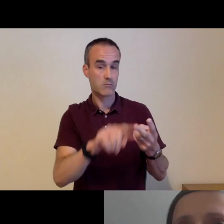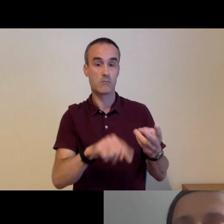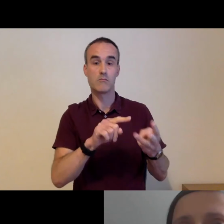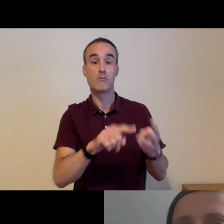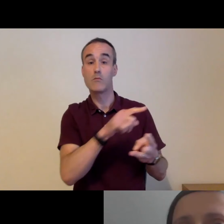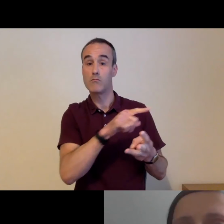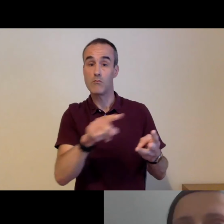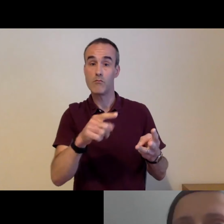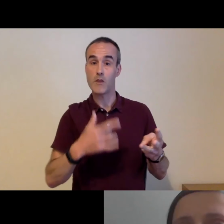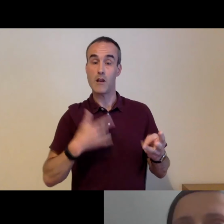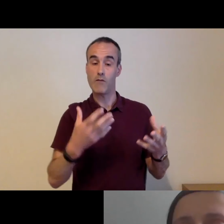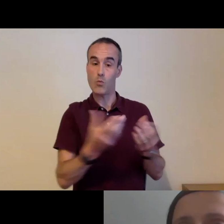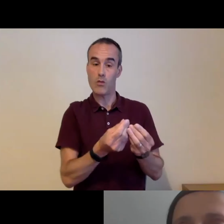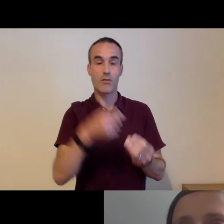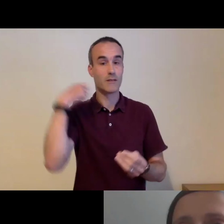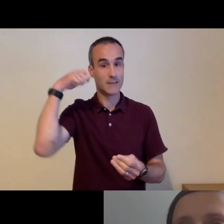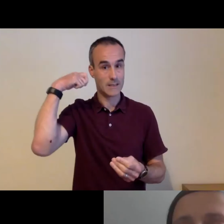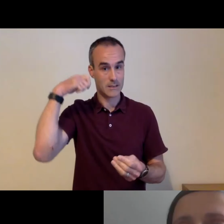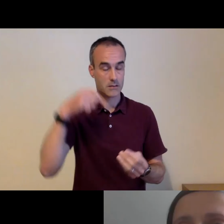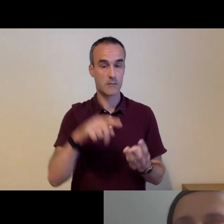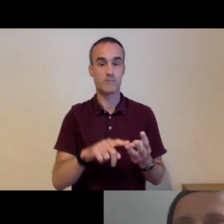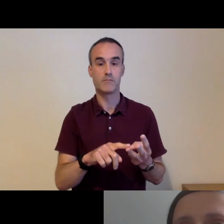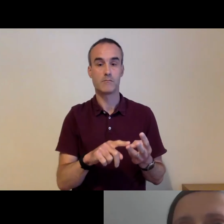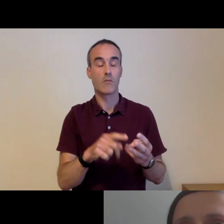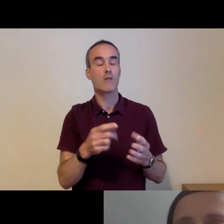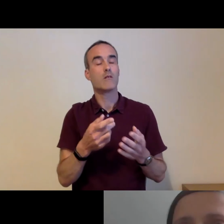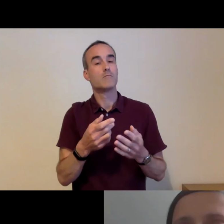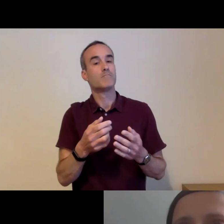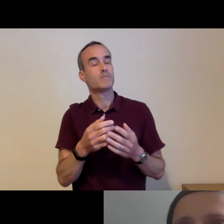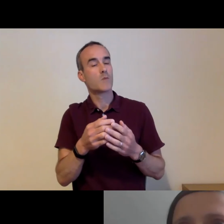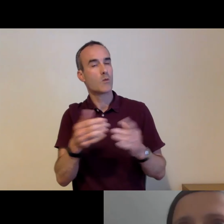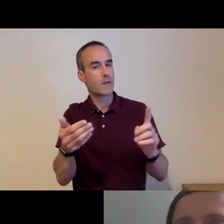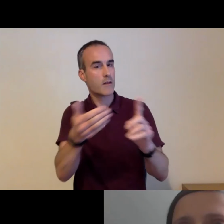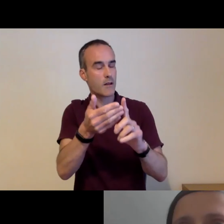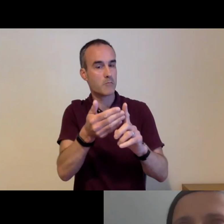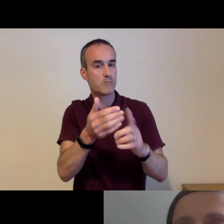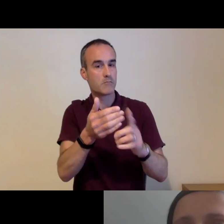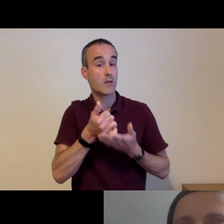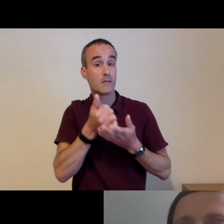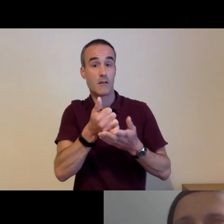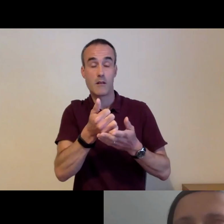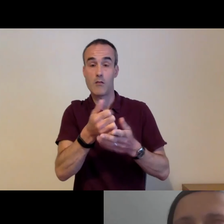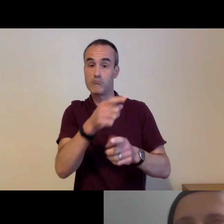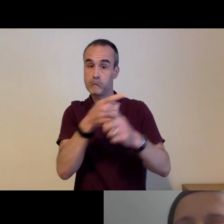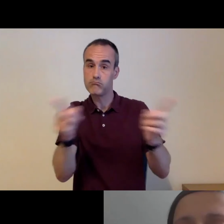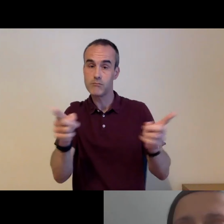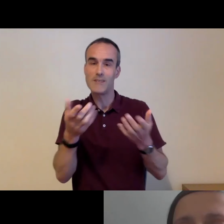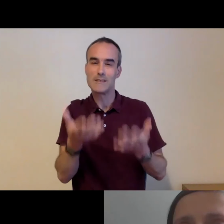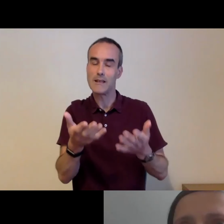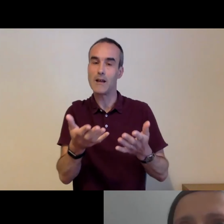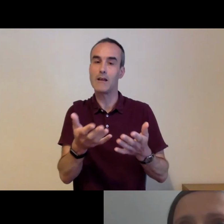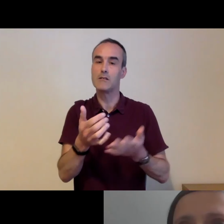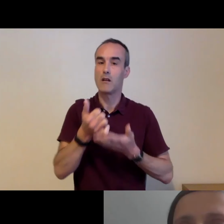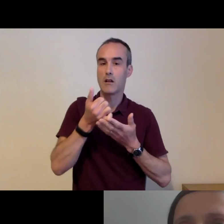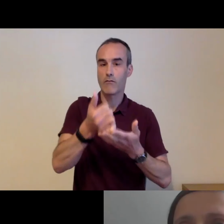with tinnitus. And we're focused on helping people today by providing information and advice. We're